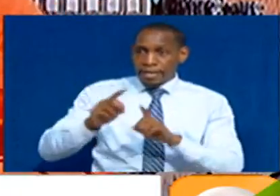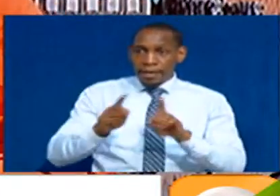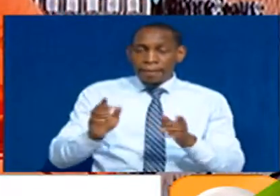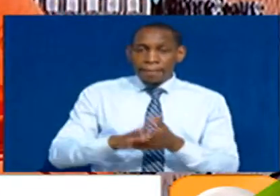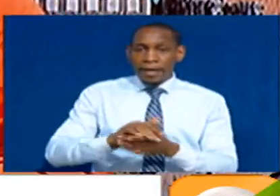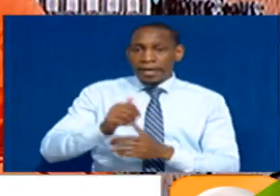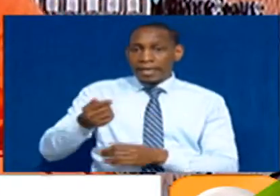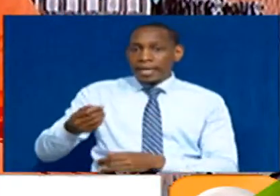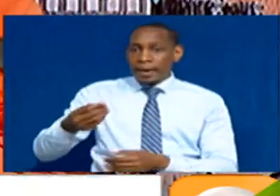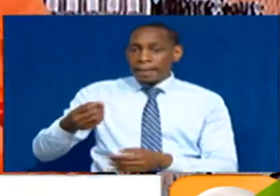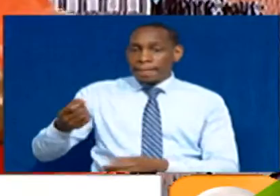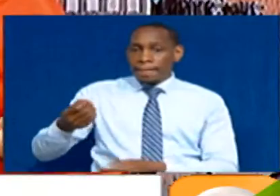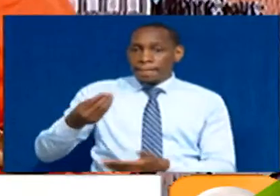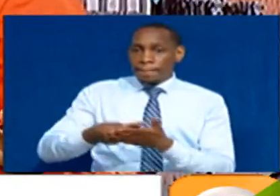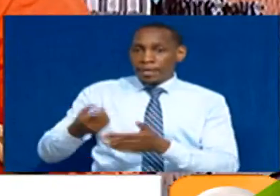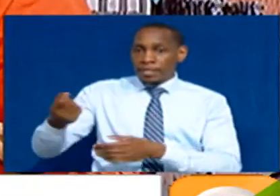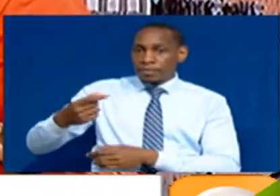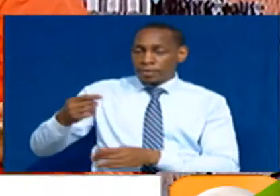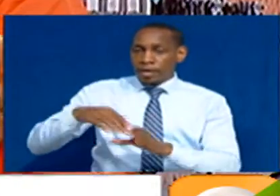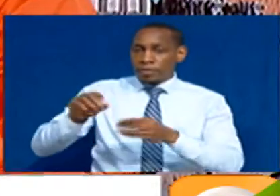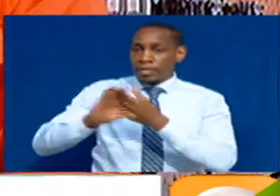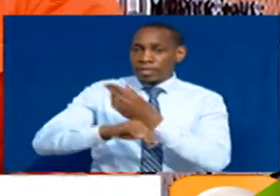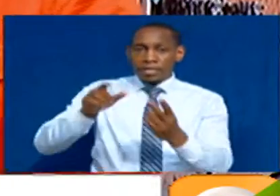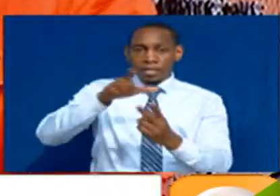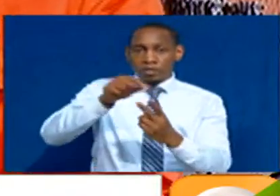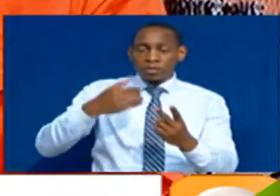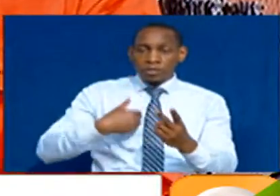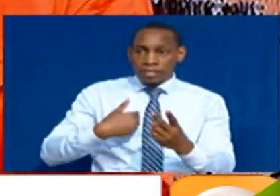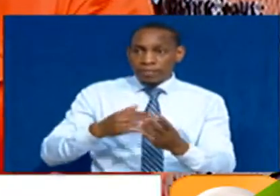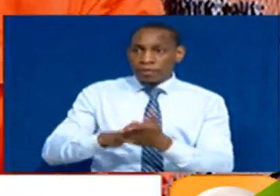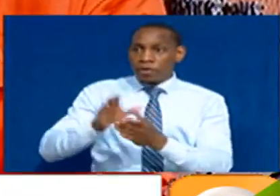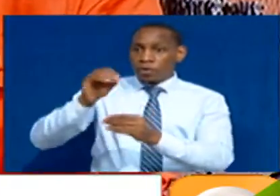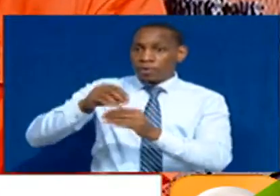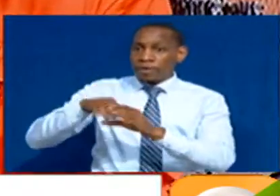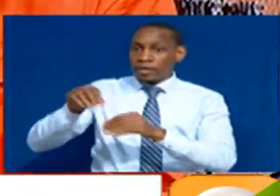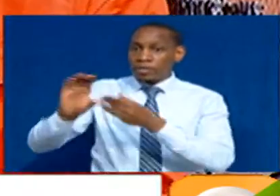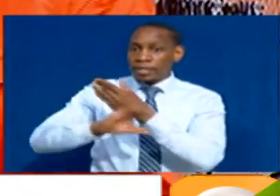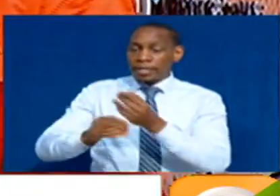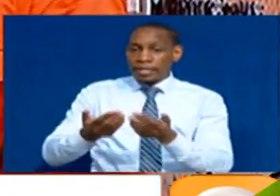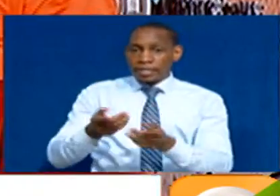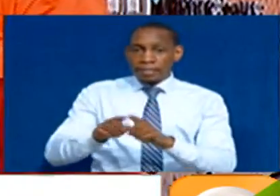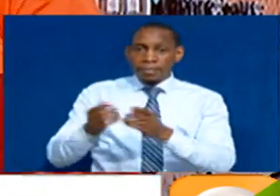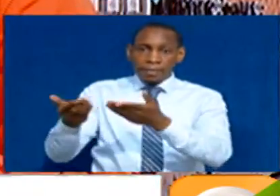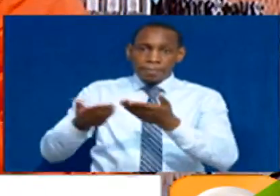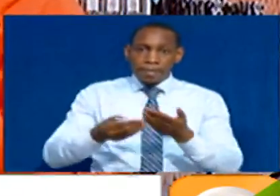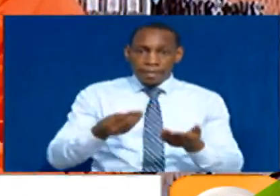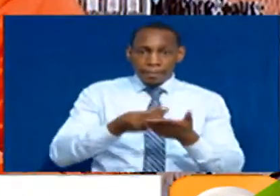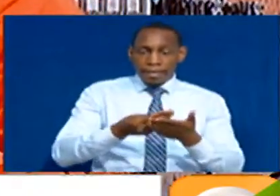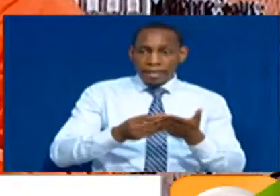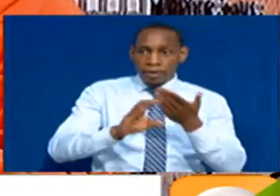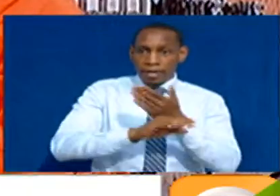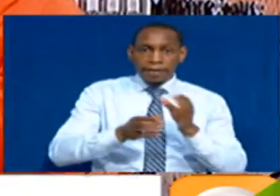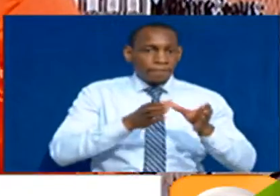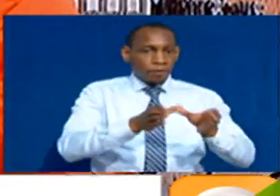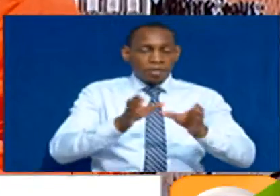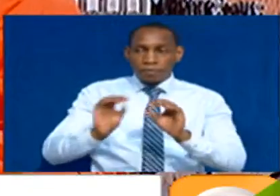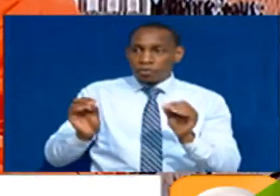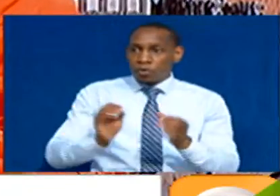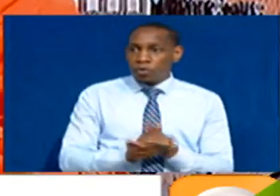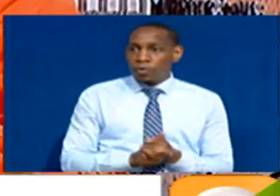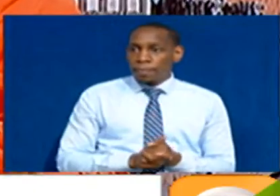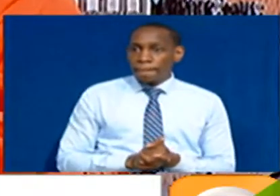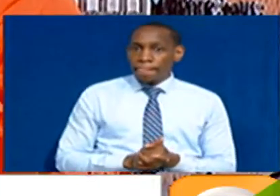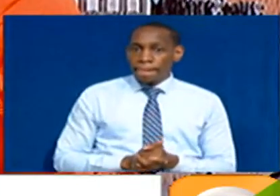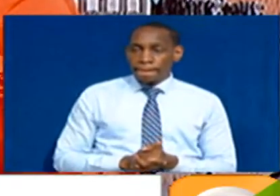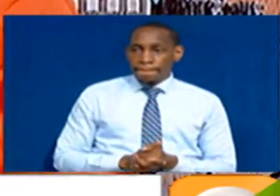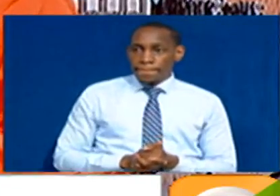but any money they earn abroad, they have a choice to do so. They have a choice to invest abroad or to bring that money into the country. We should not force people to